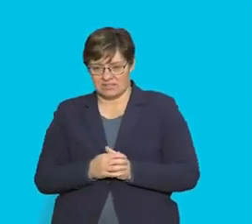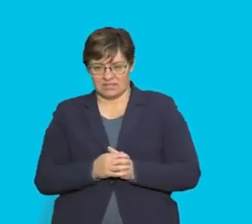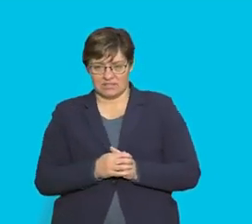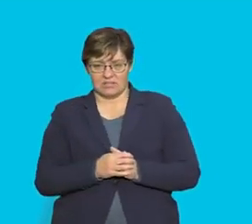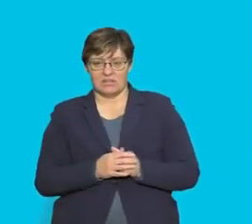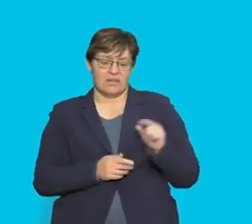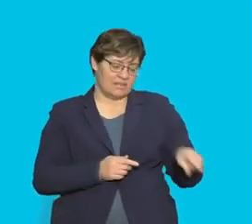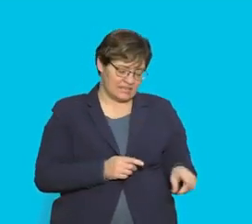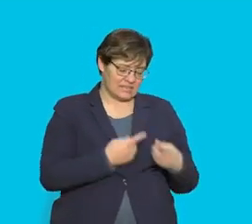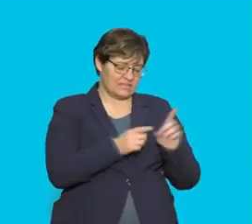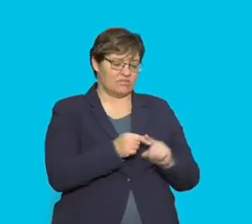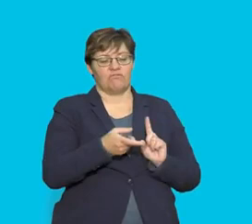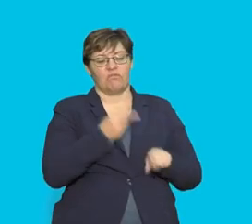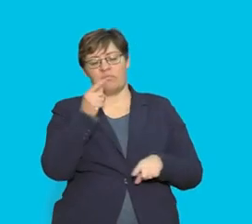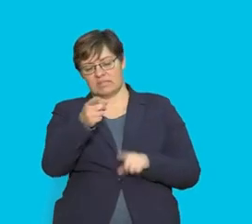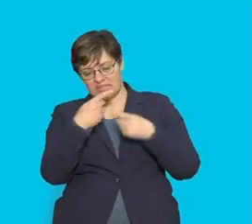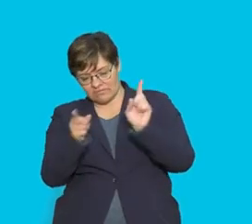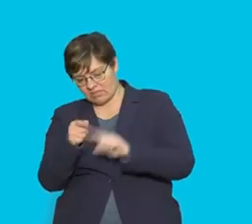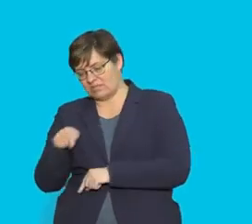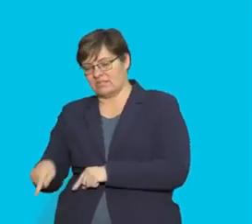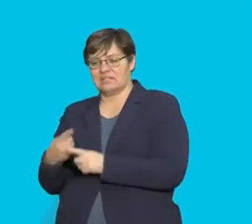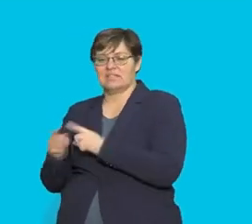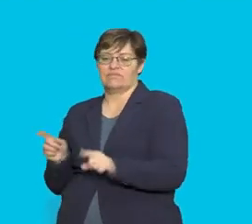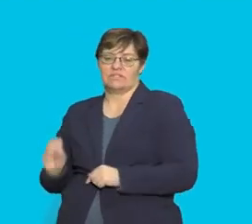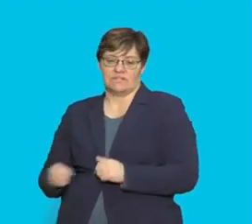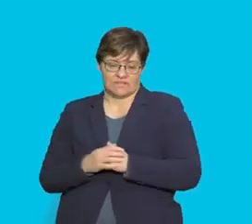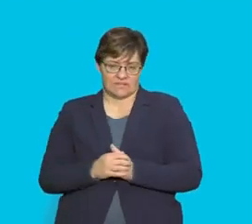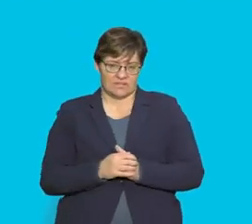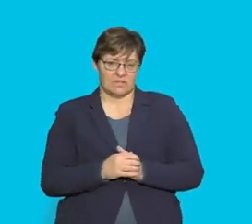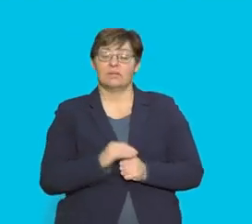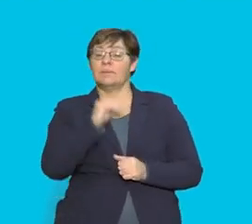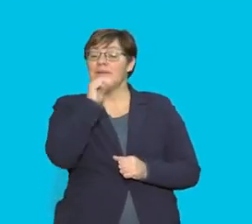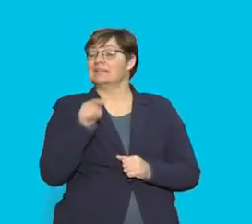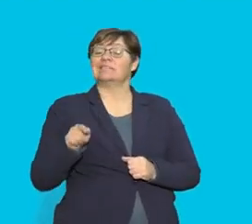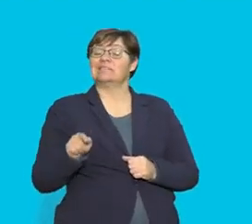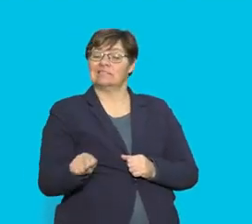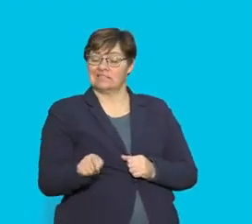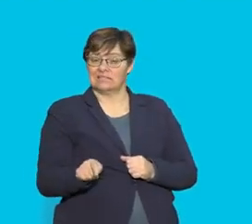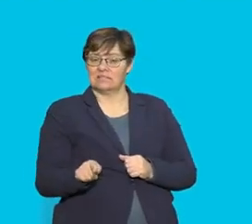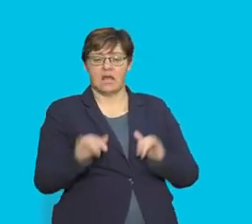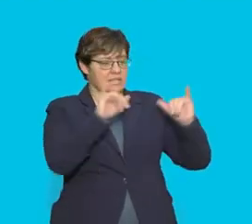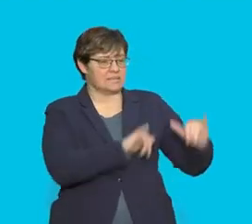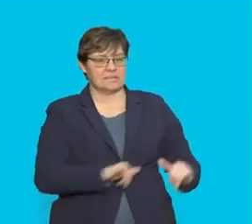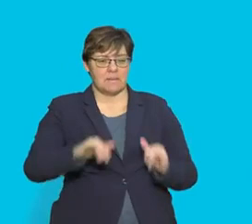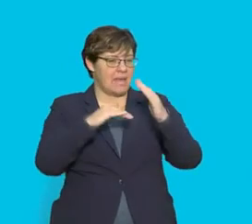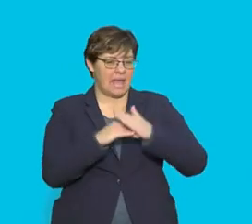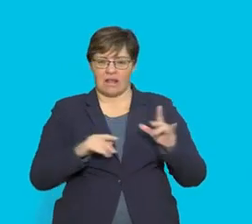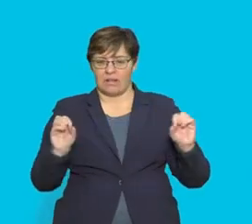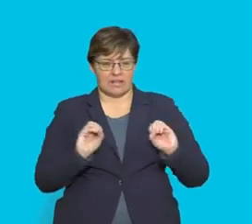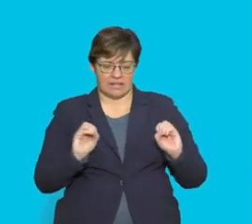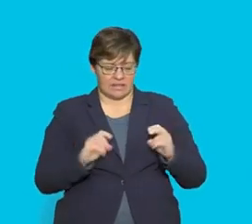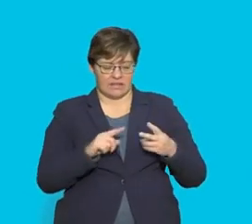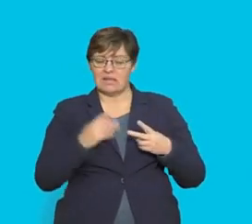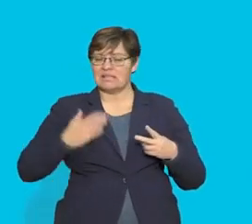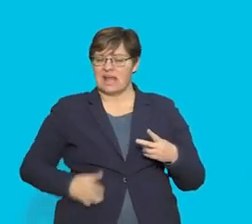that. This is different from that, which is also different from that. So as a result, none of the angles